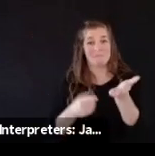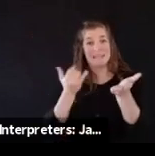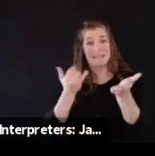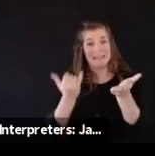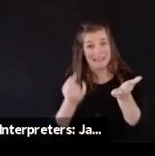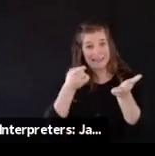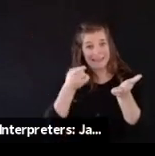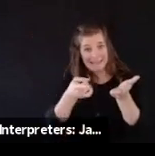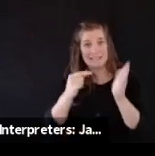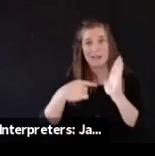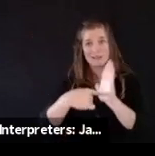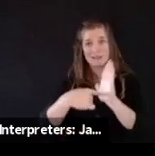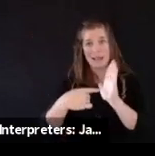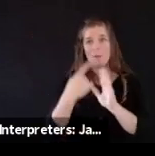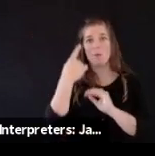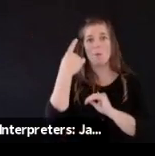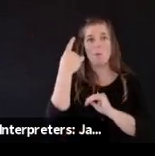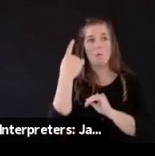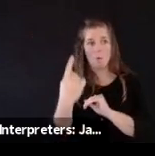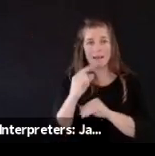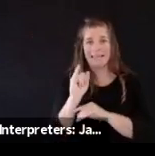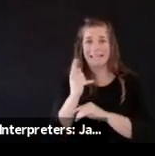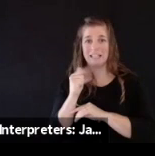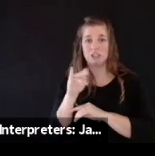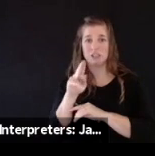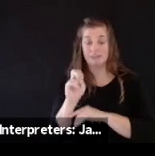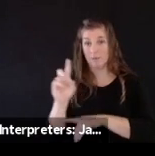an initiative that is held in